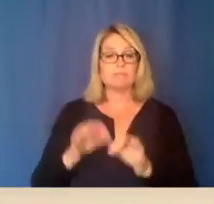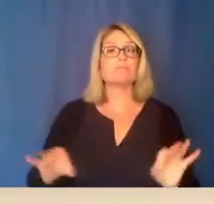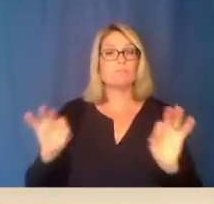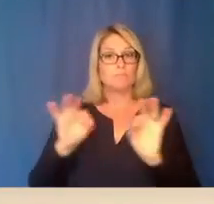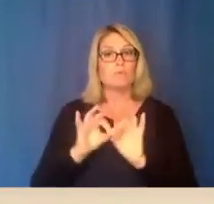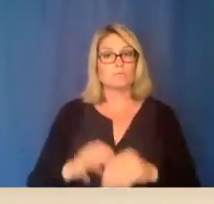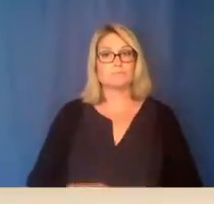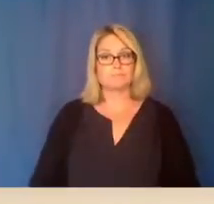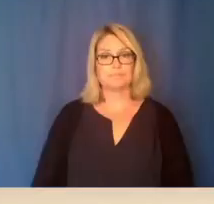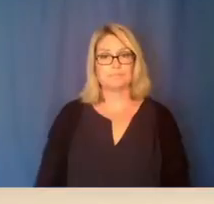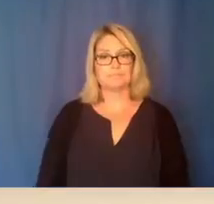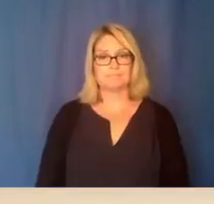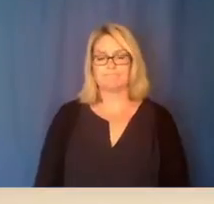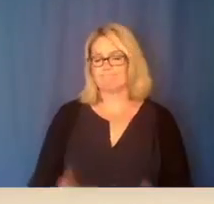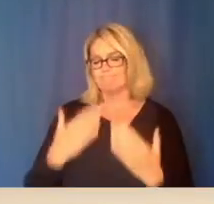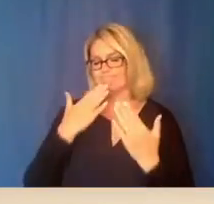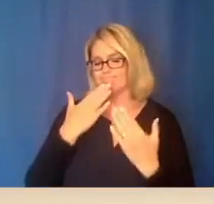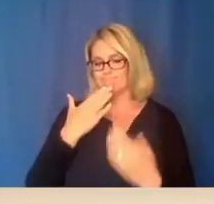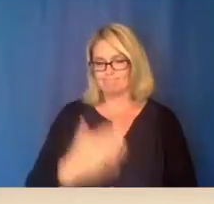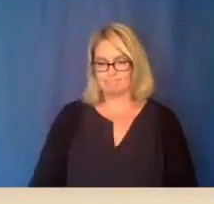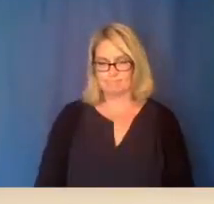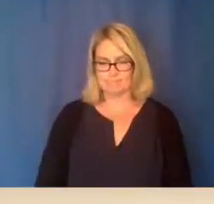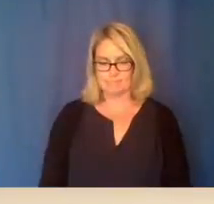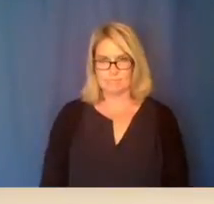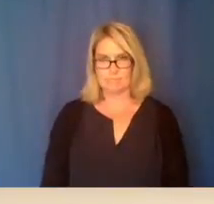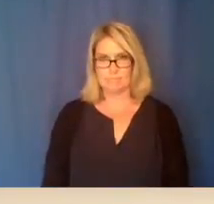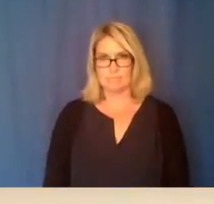Thank you. Thank you, Mike.